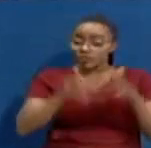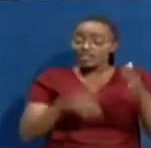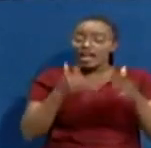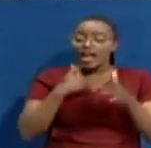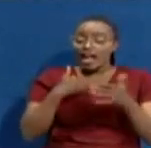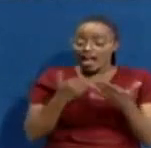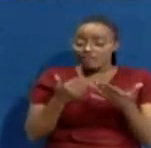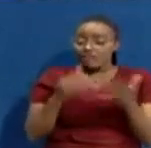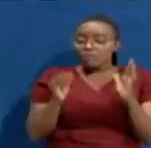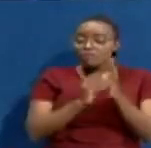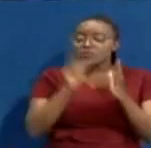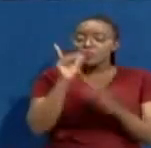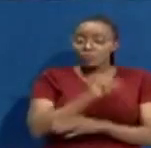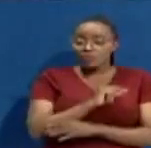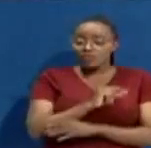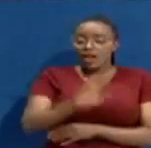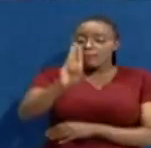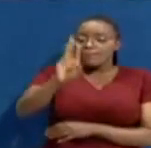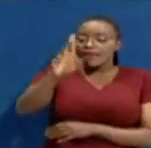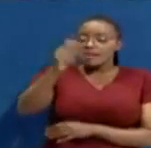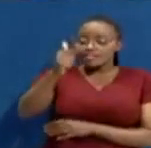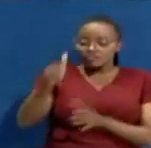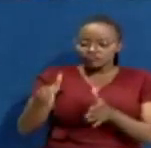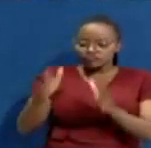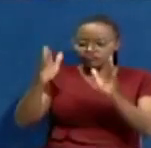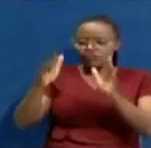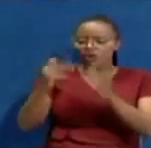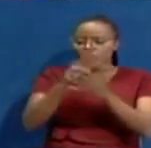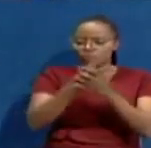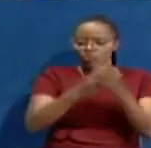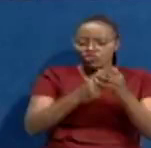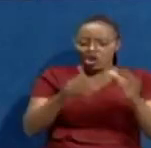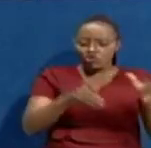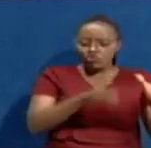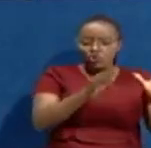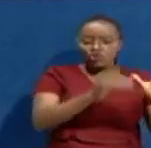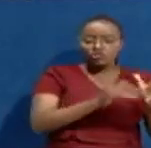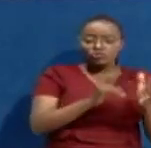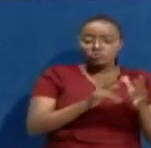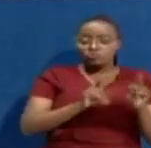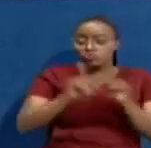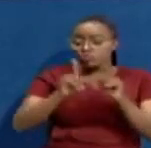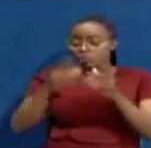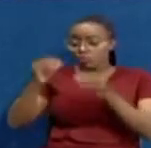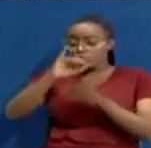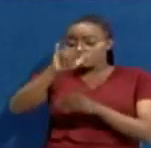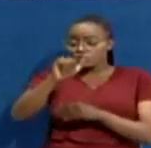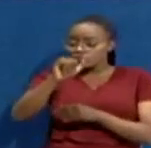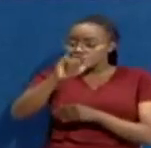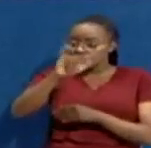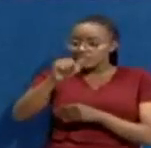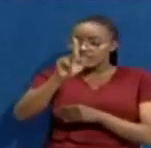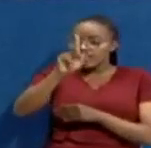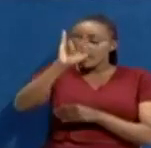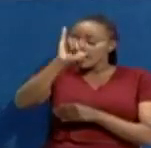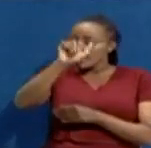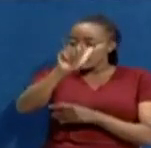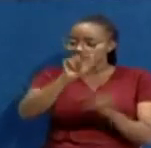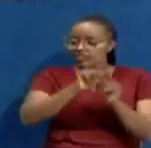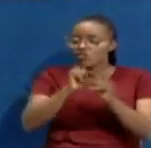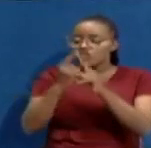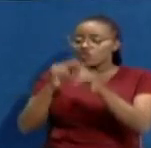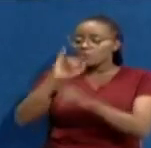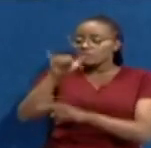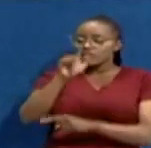put actually a BRT line on both lines, going to the airport and coming from the airport. There is a